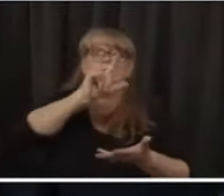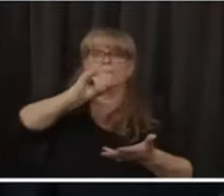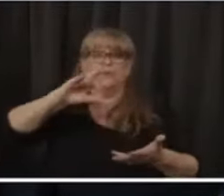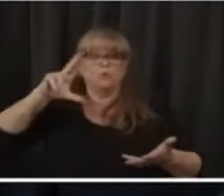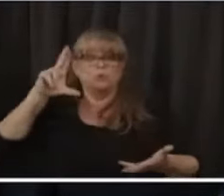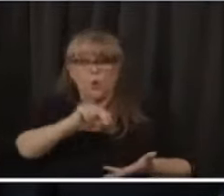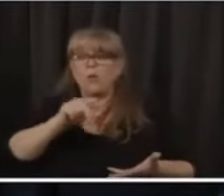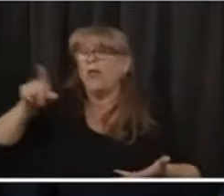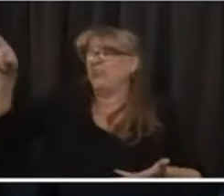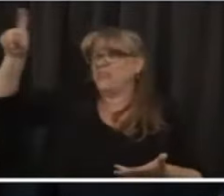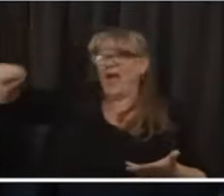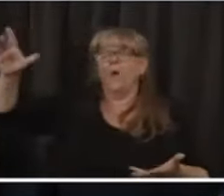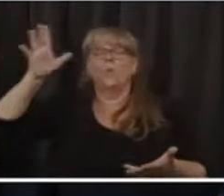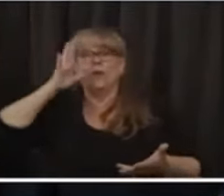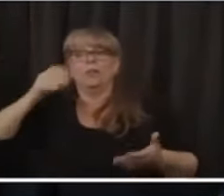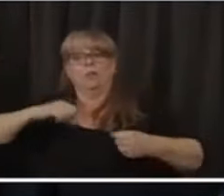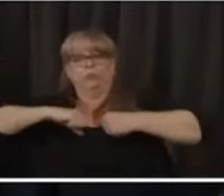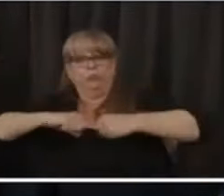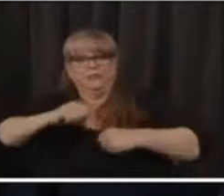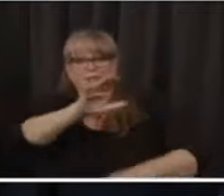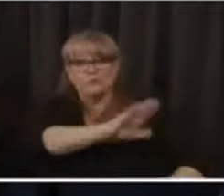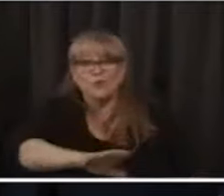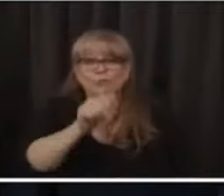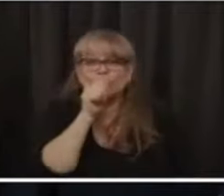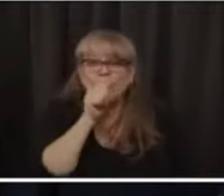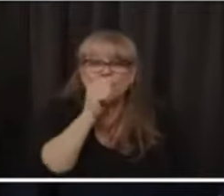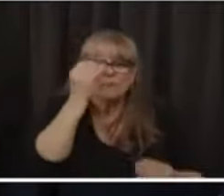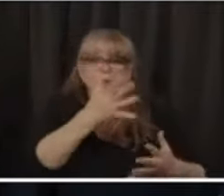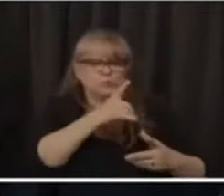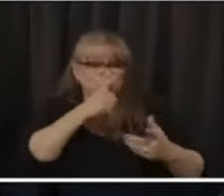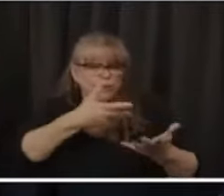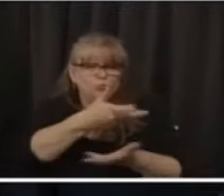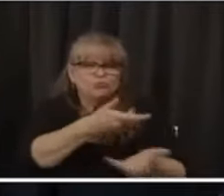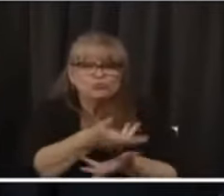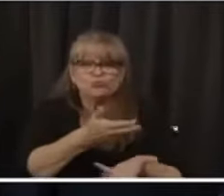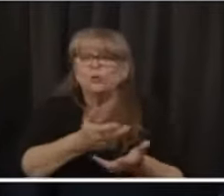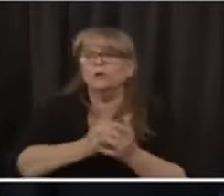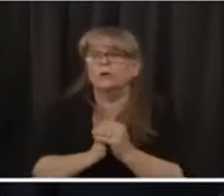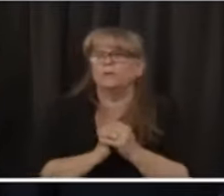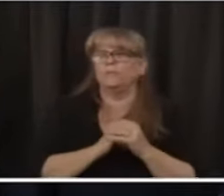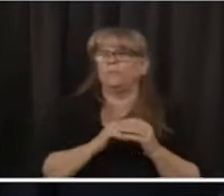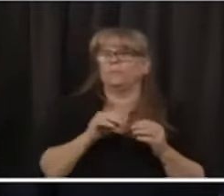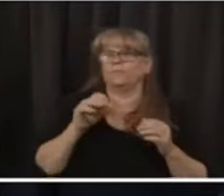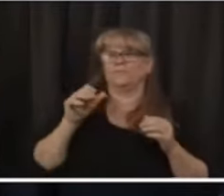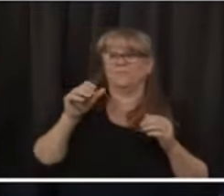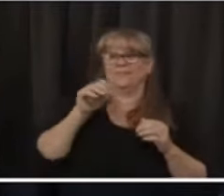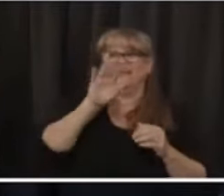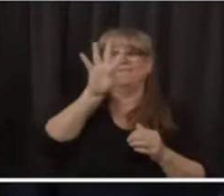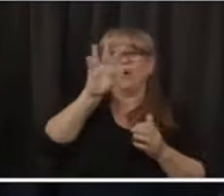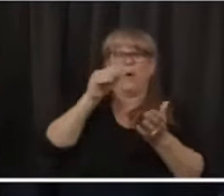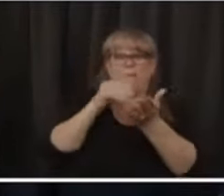protected. As we surpass the 4 million dose mark, and we are at